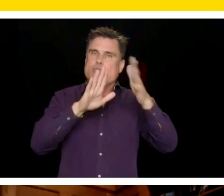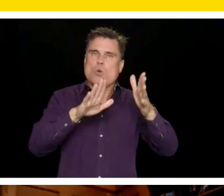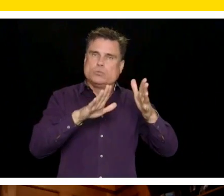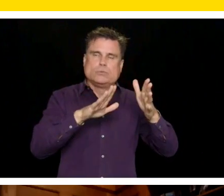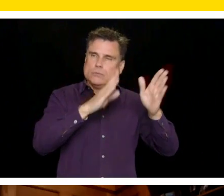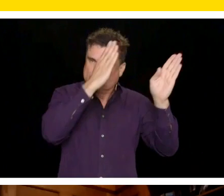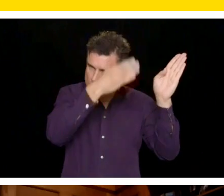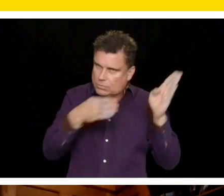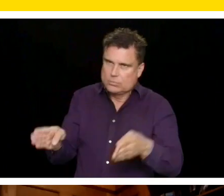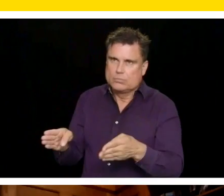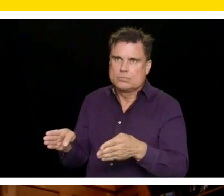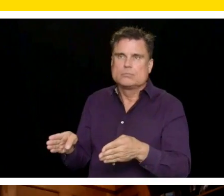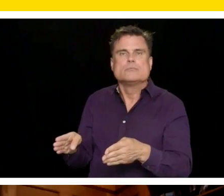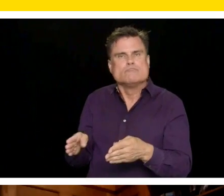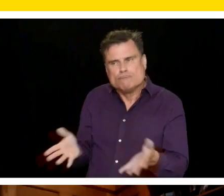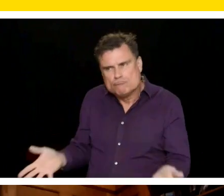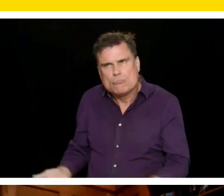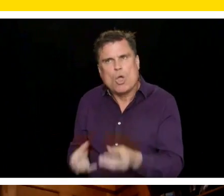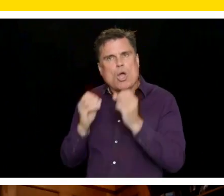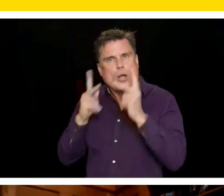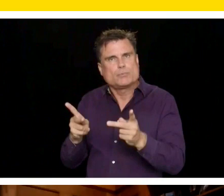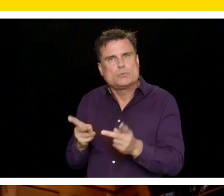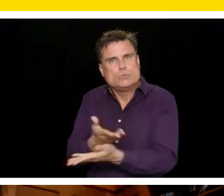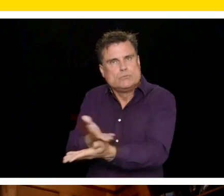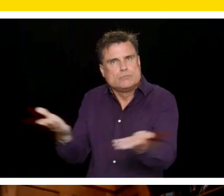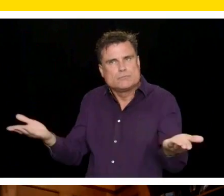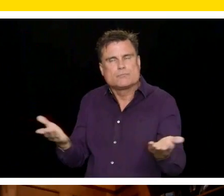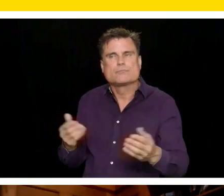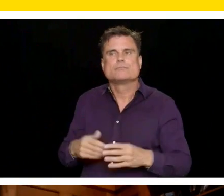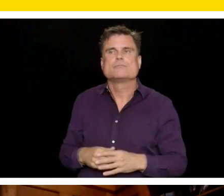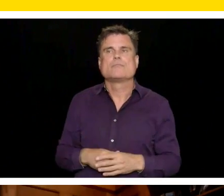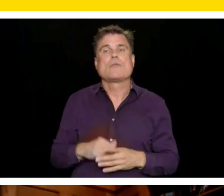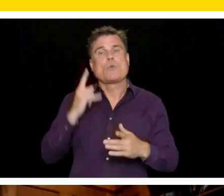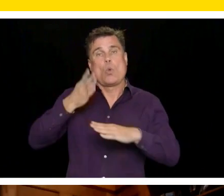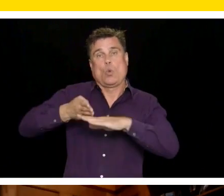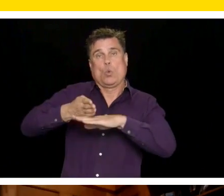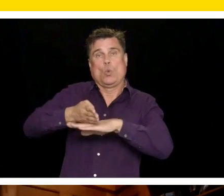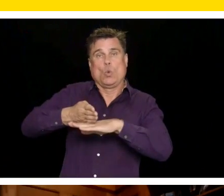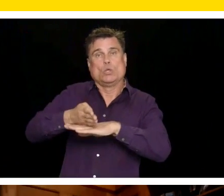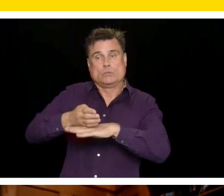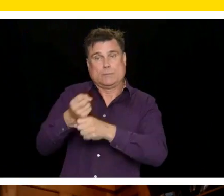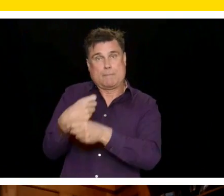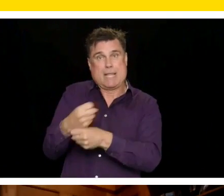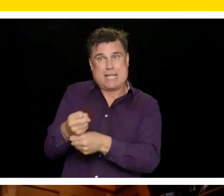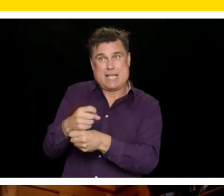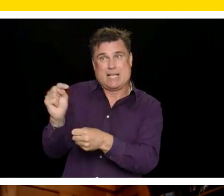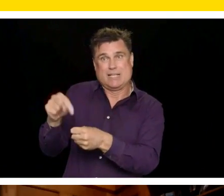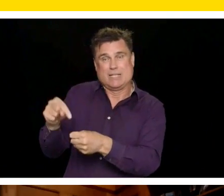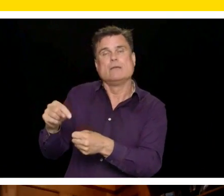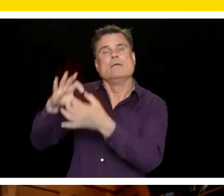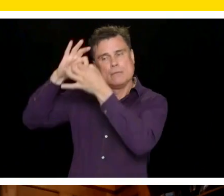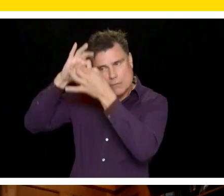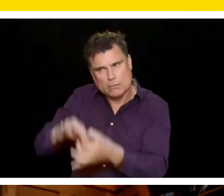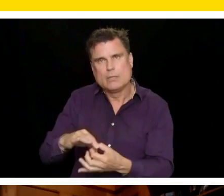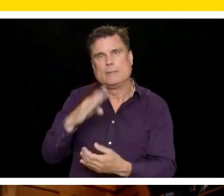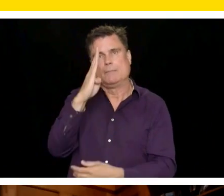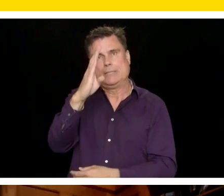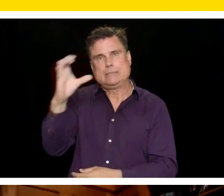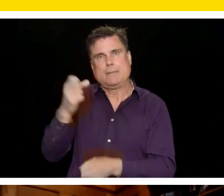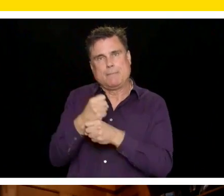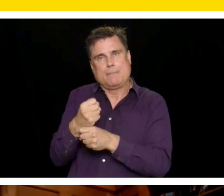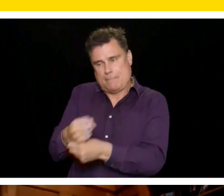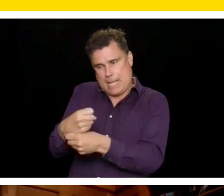wood products coming from British Columbia. A lot has been shifting. Don't want to get too far into the softwood lumber trade